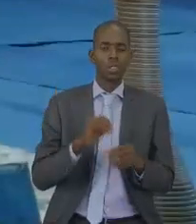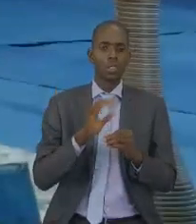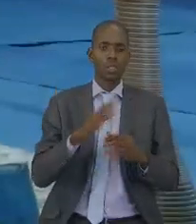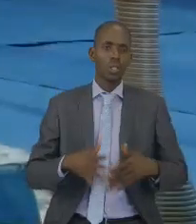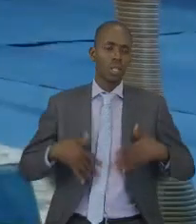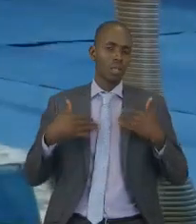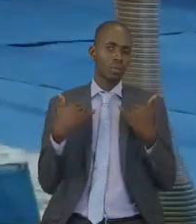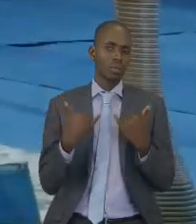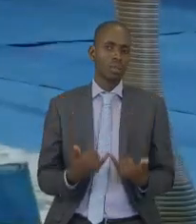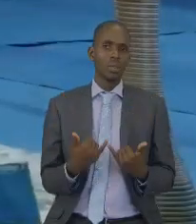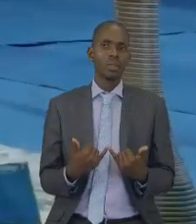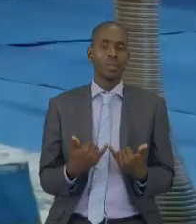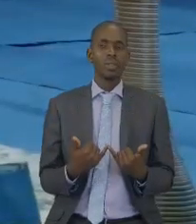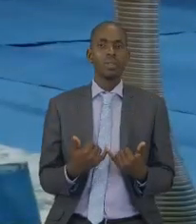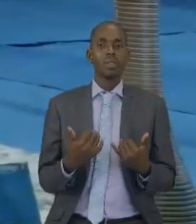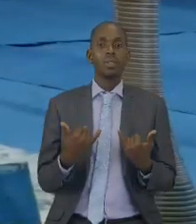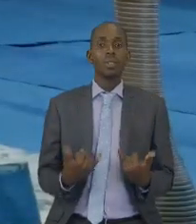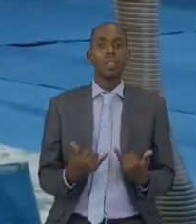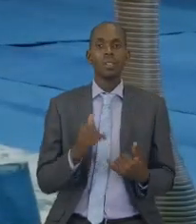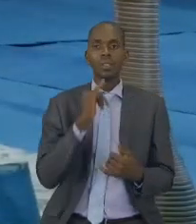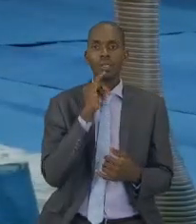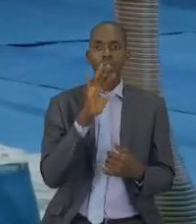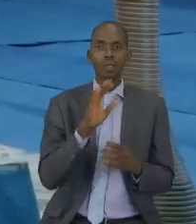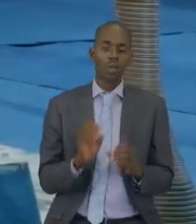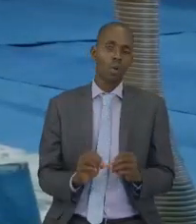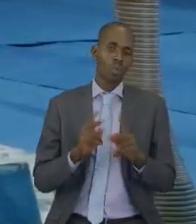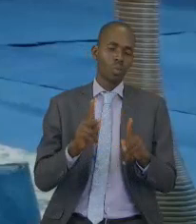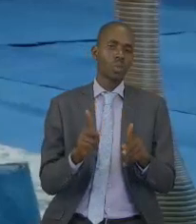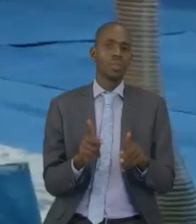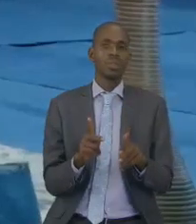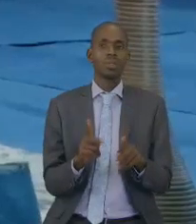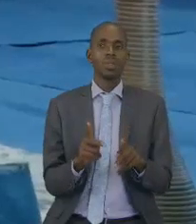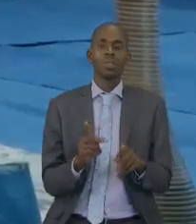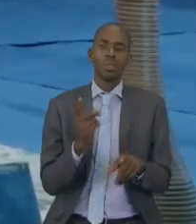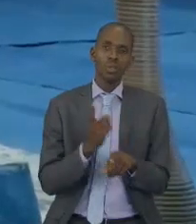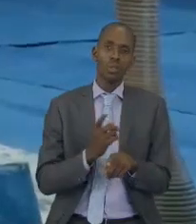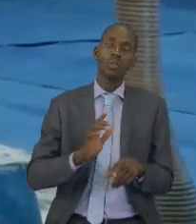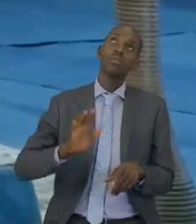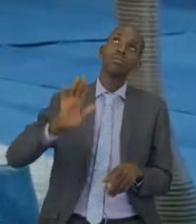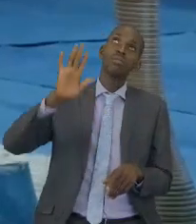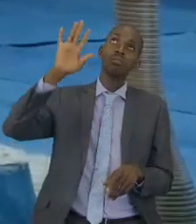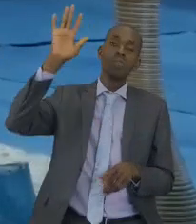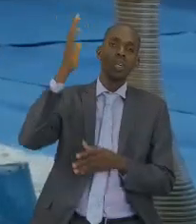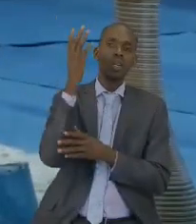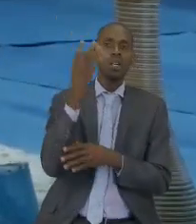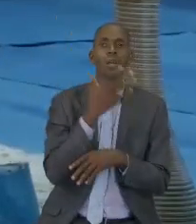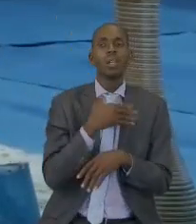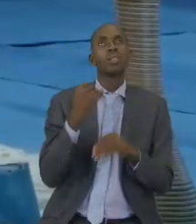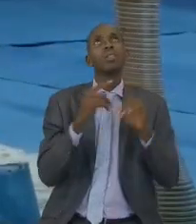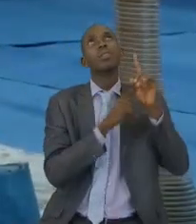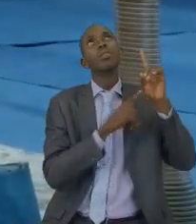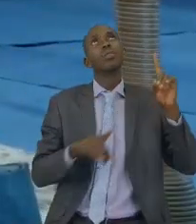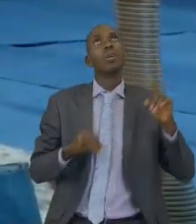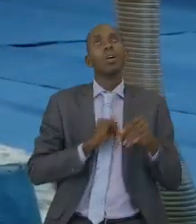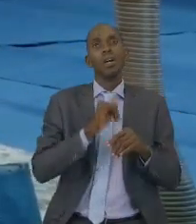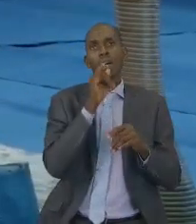now. Here is your chance, wherever you are, just raise up that hand and say, Lord, I'm here,